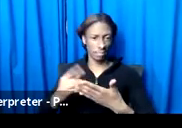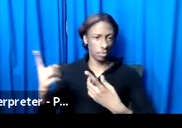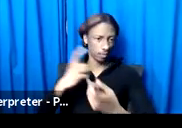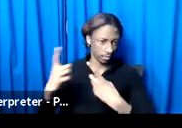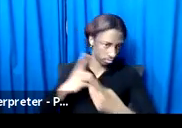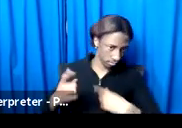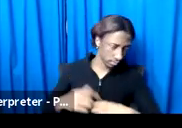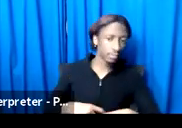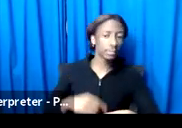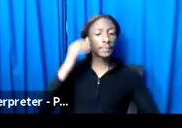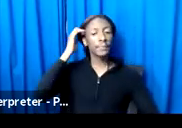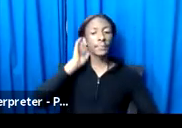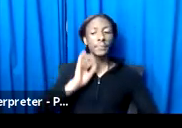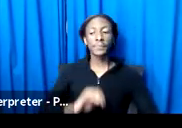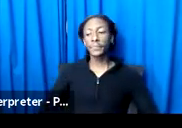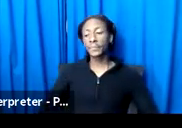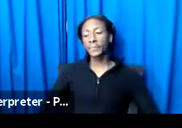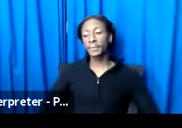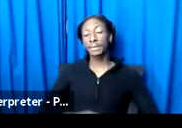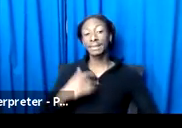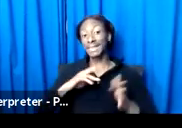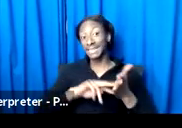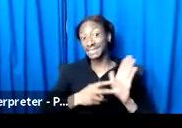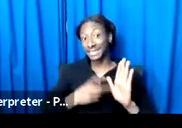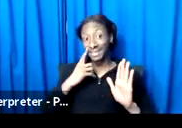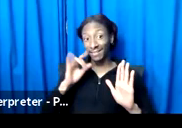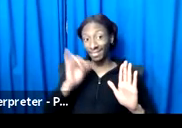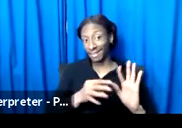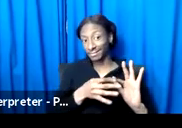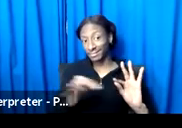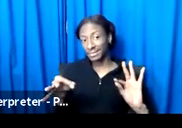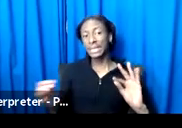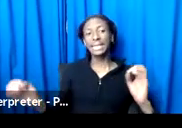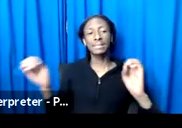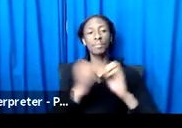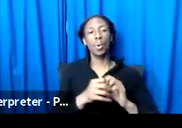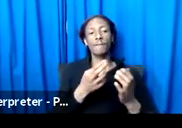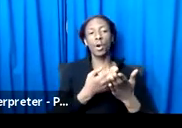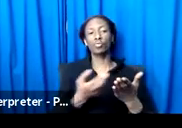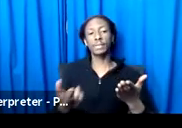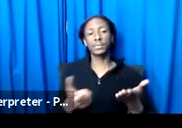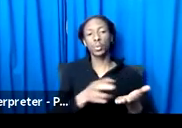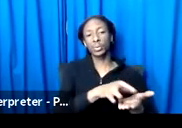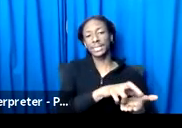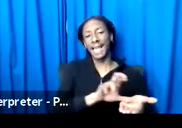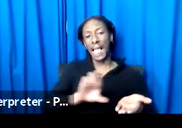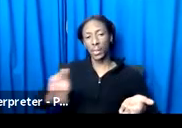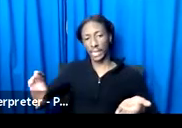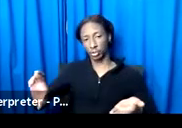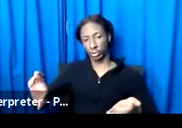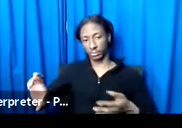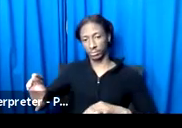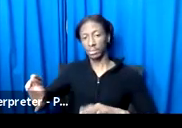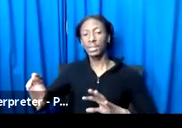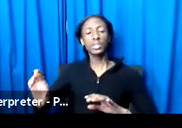release. The intent of it is really is more of a resource allocation perspective. And so we